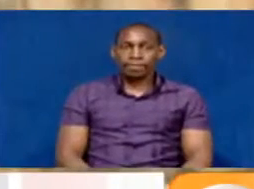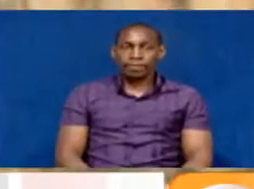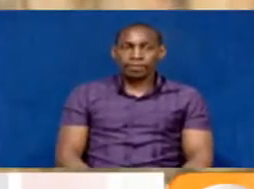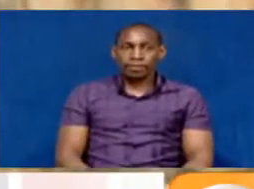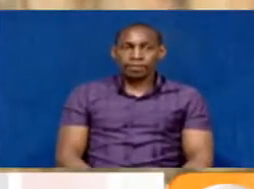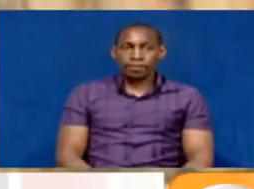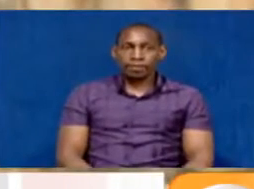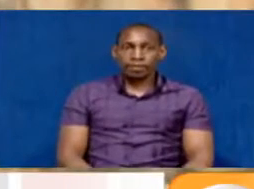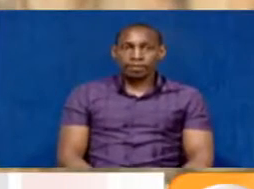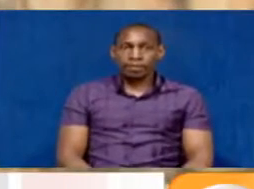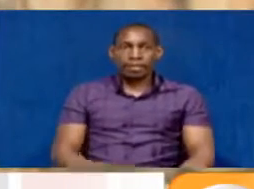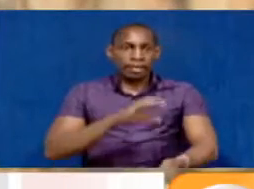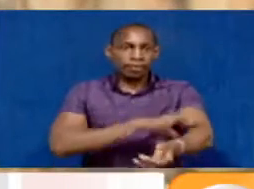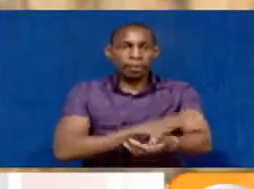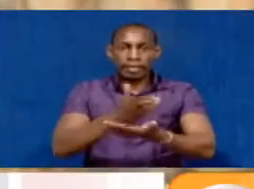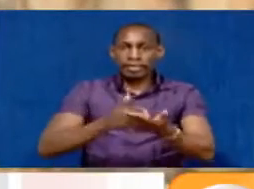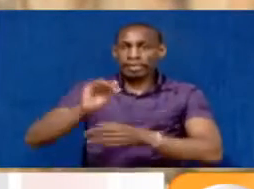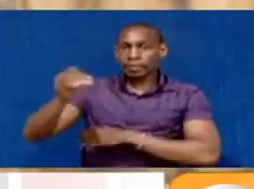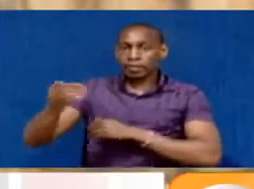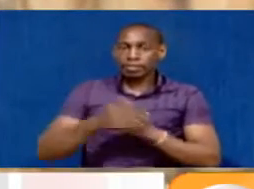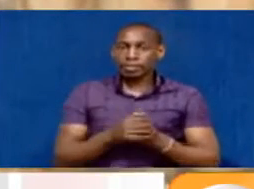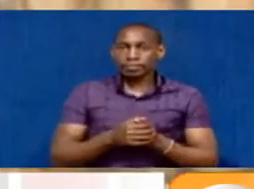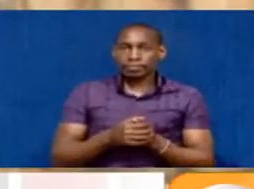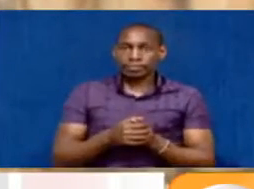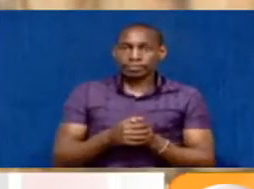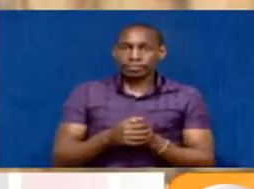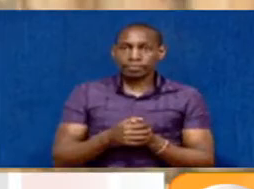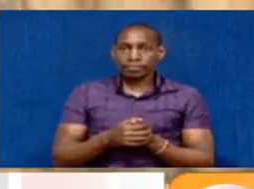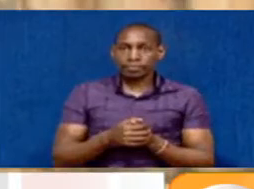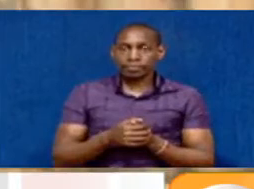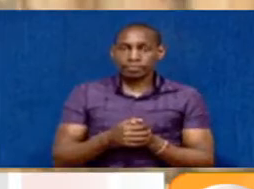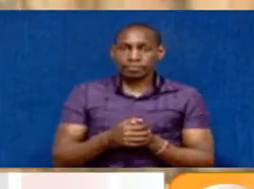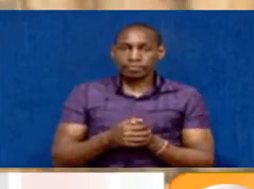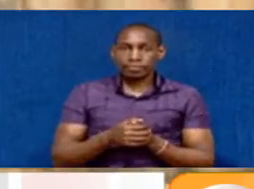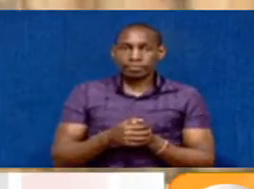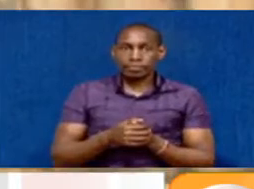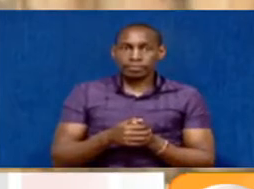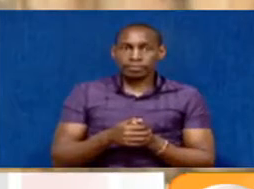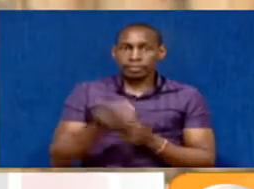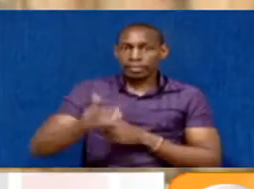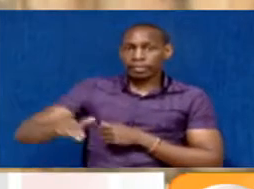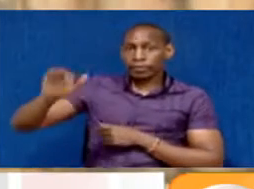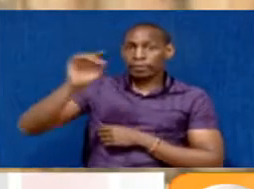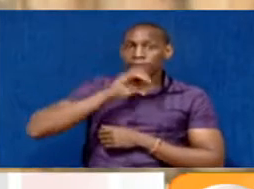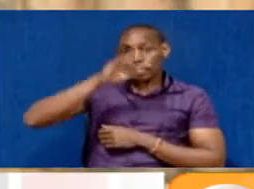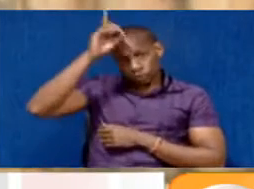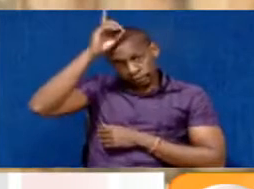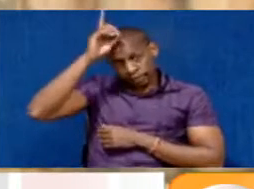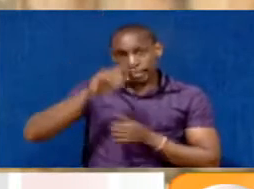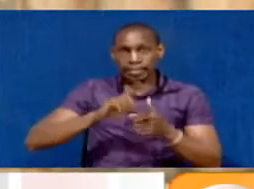County Bomet sub county Merigewat Kapsimbiri sub location Chimamul village. I grew up there.